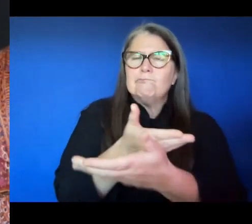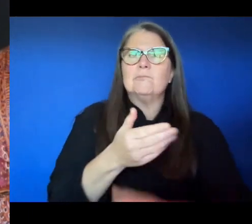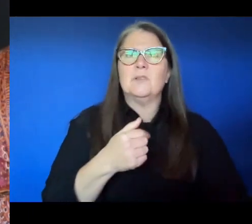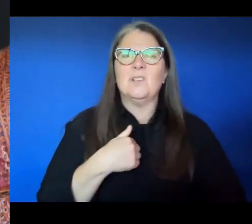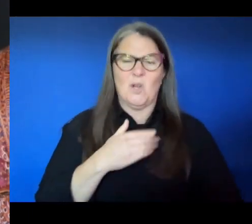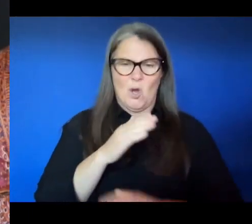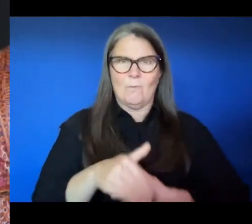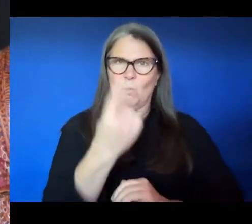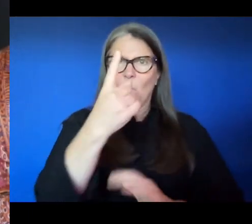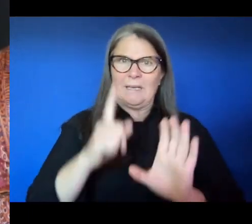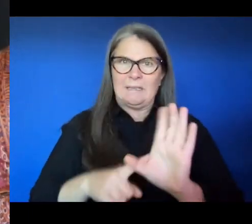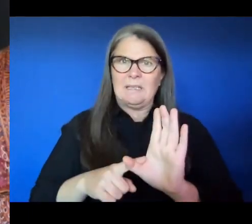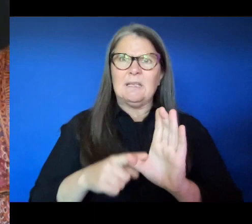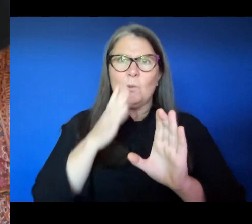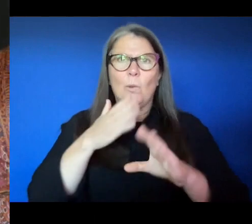a year.